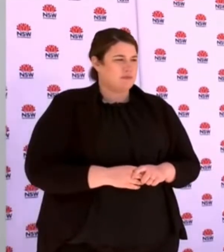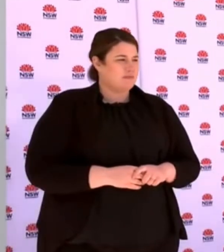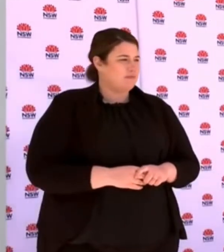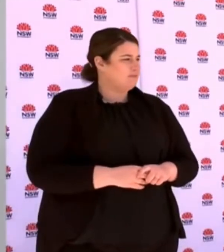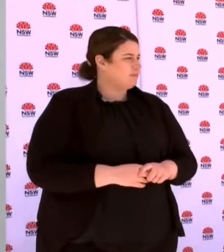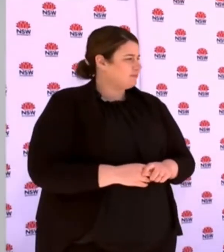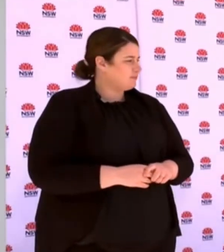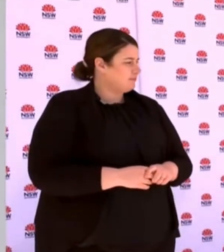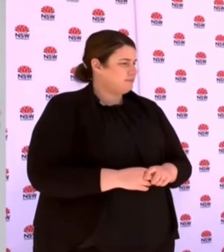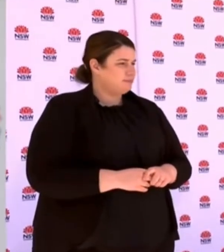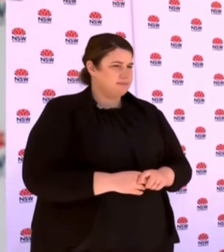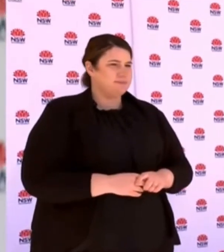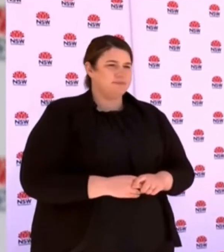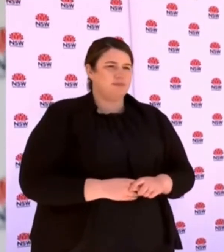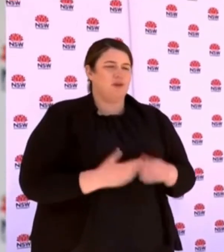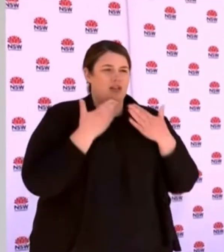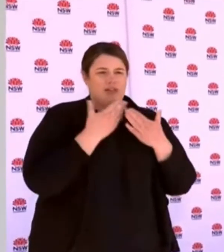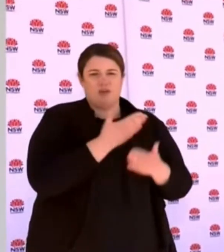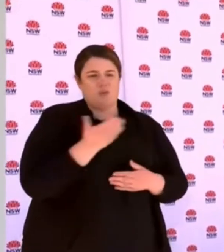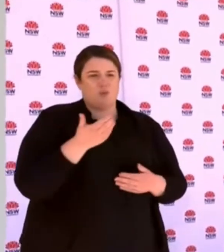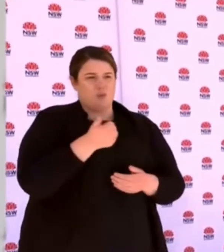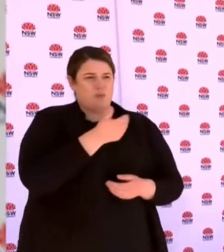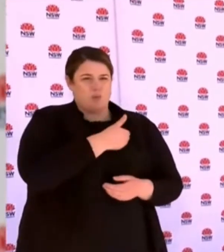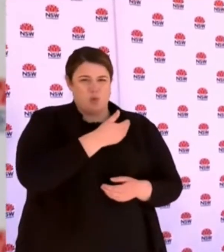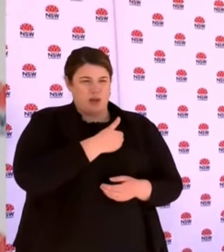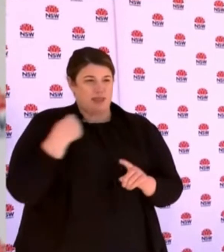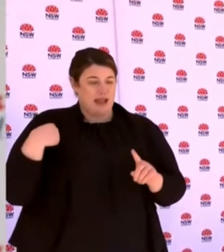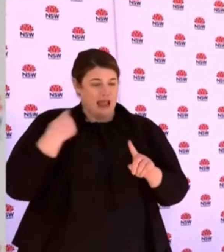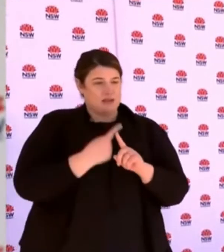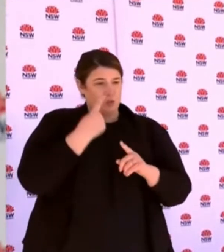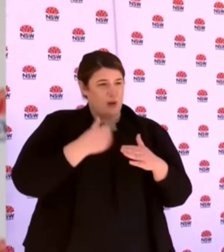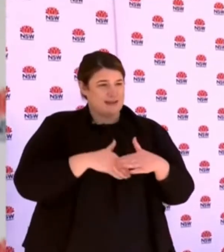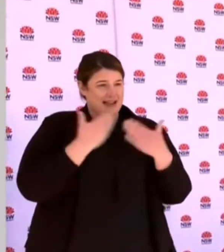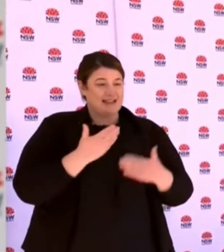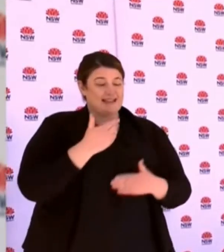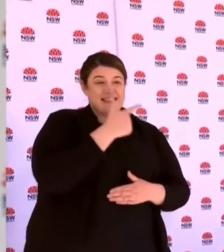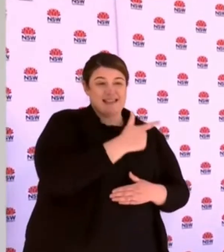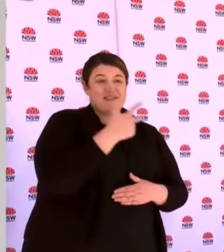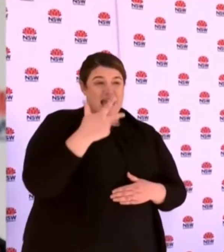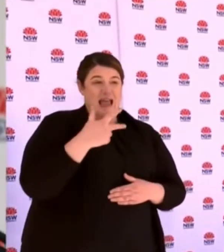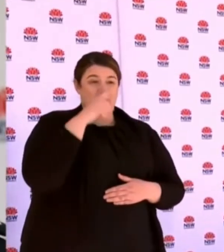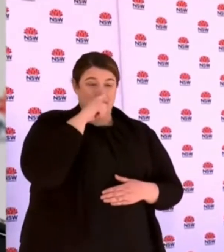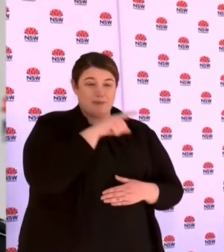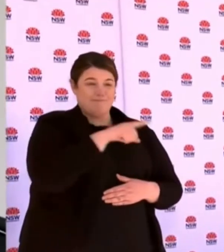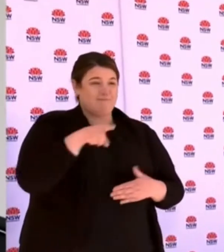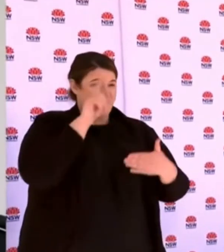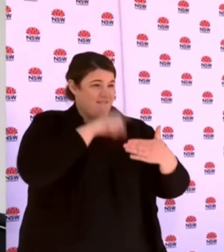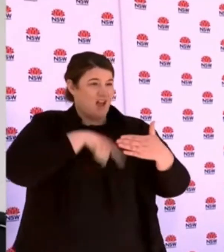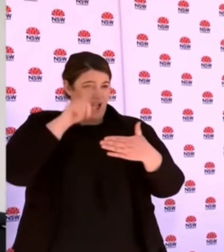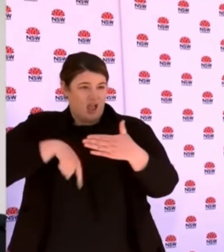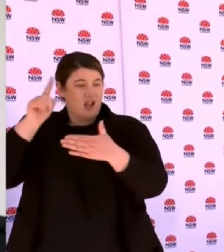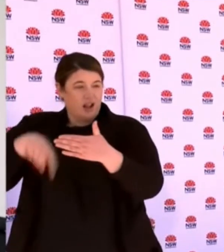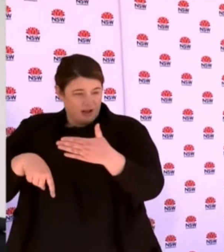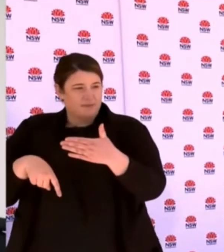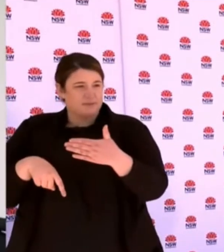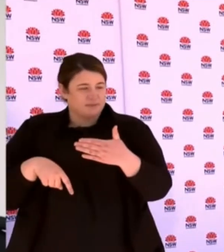Thank you, Dr. Chant. Premier, Minister, good morning, everyone. In the last 24 hours, 78 personal